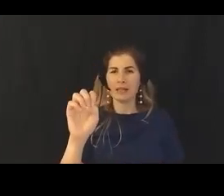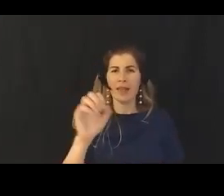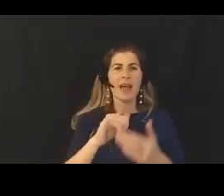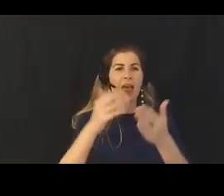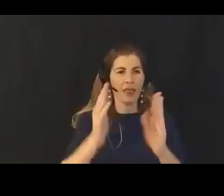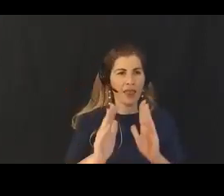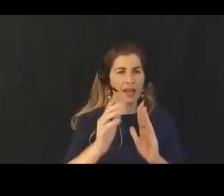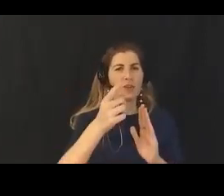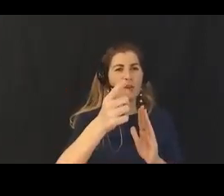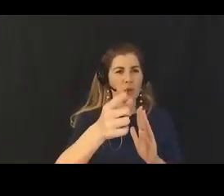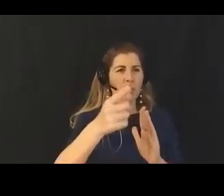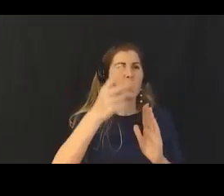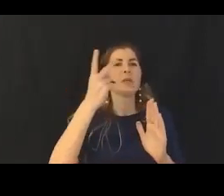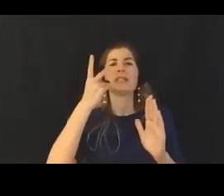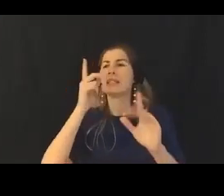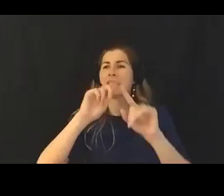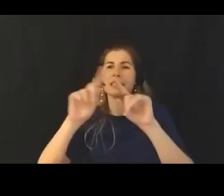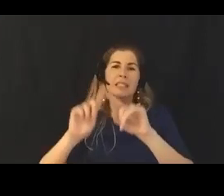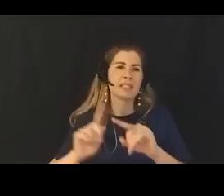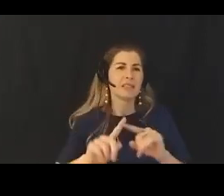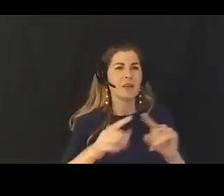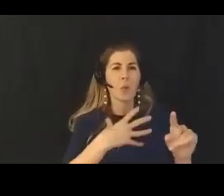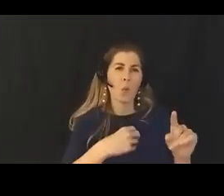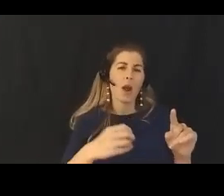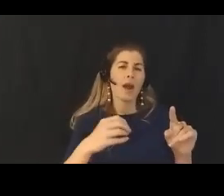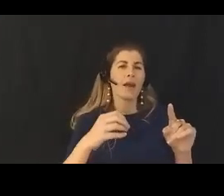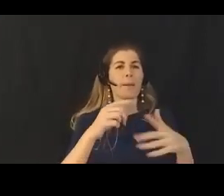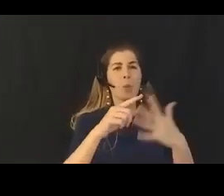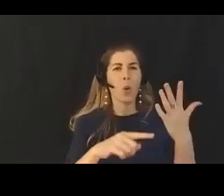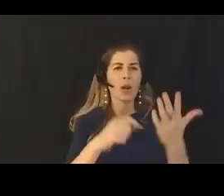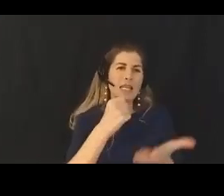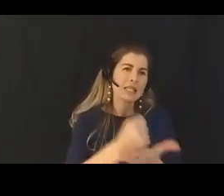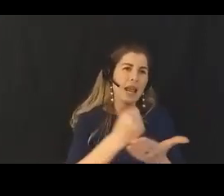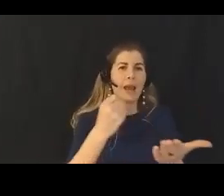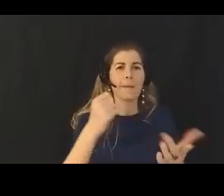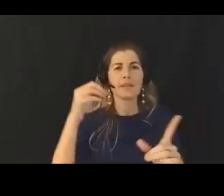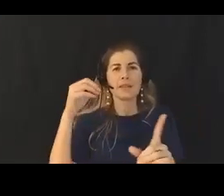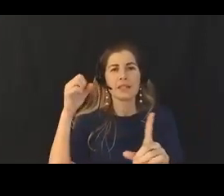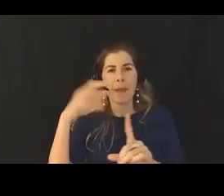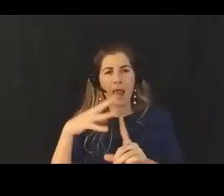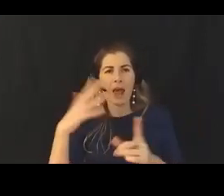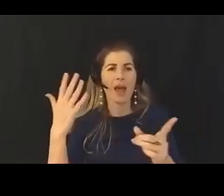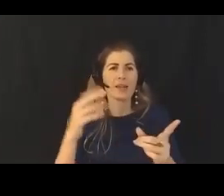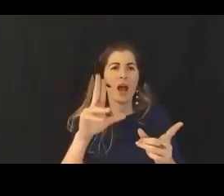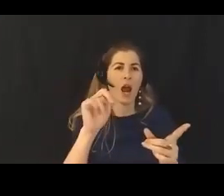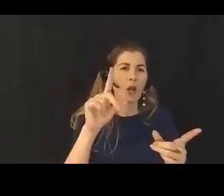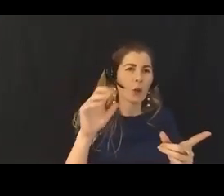the various whiteboard features, such as text, draw, stamp, spotlight, undo, redo.